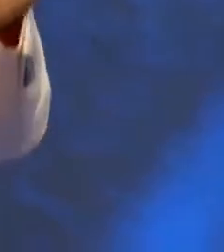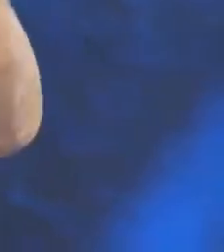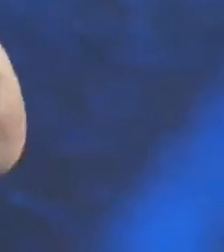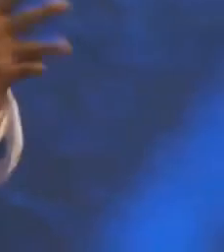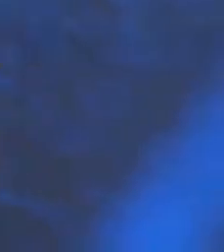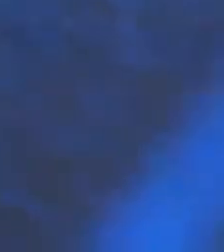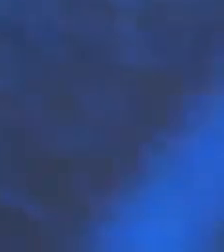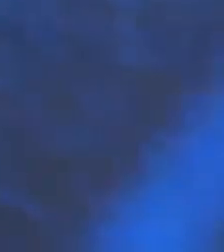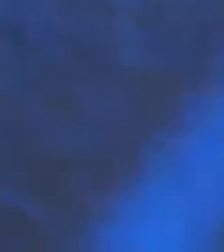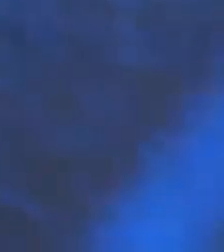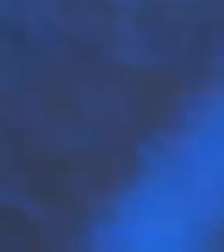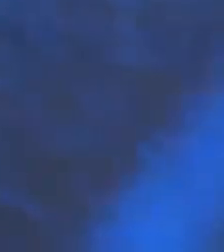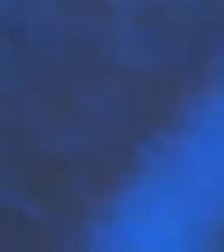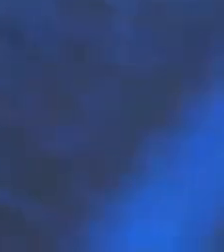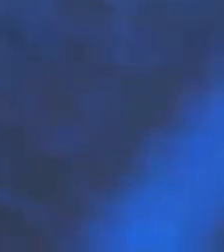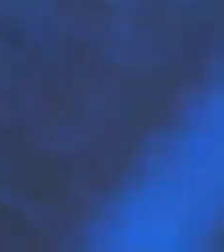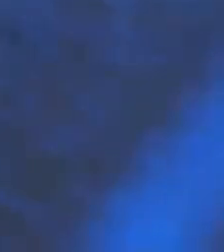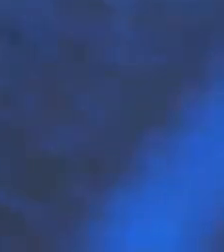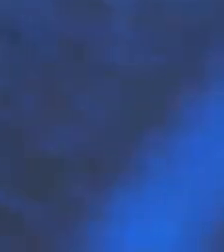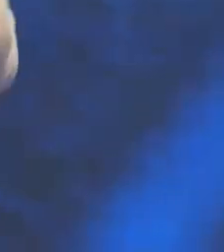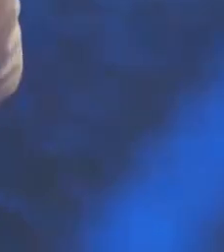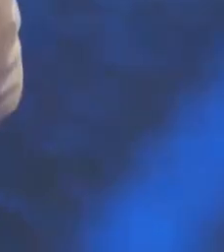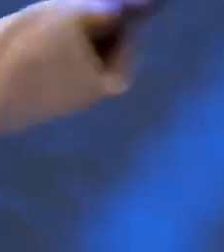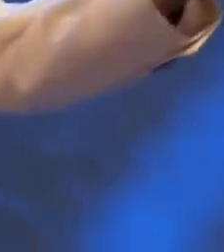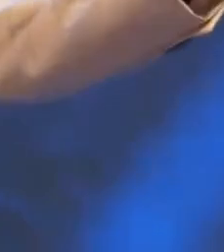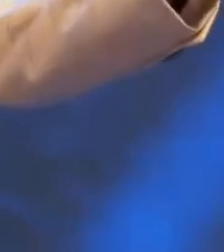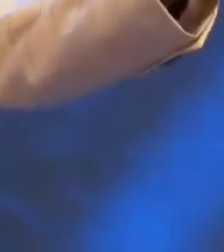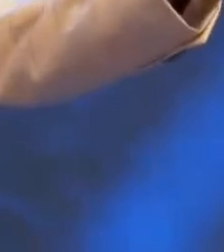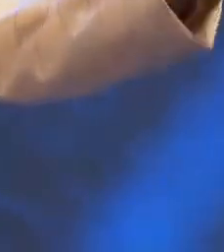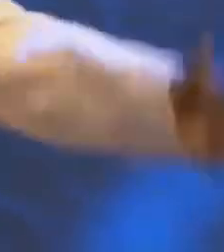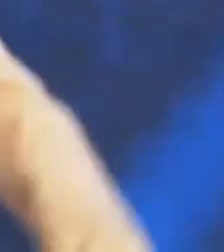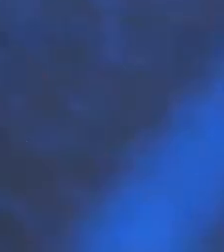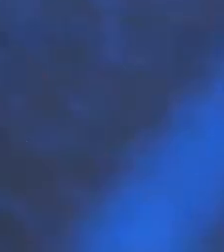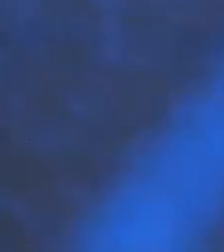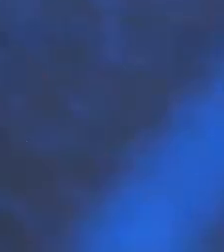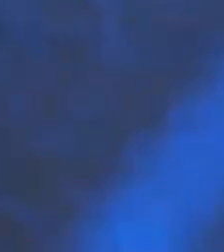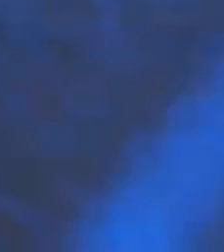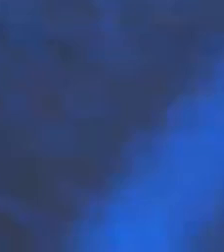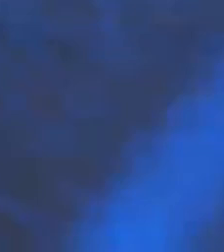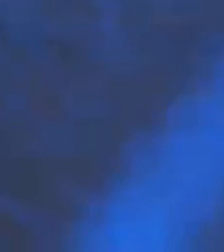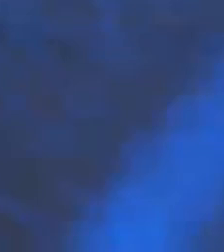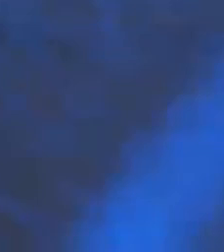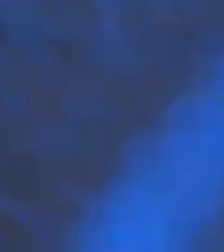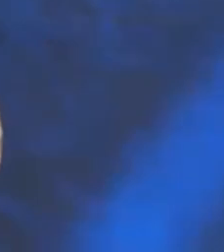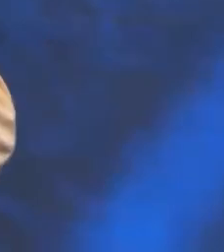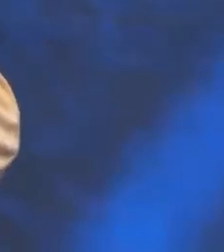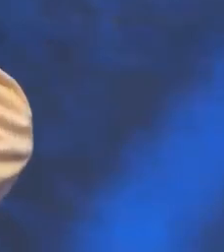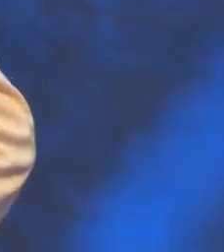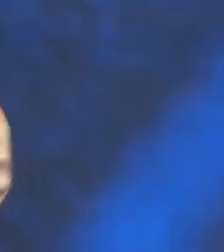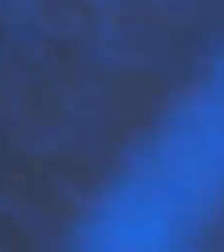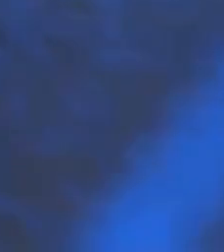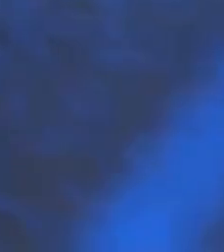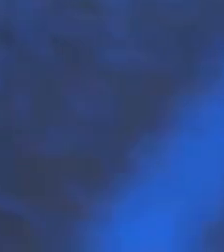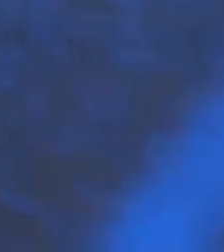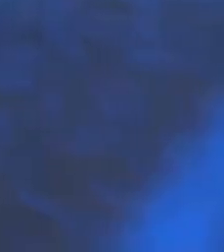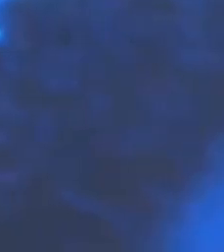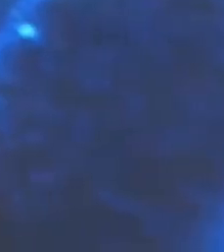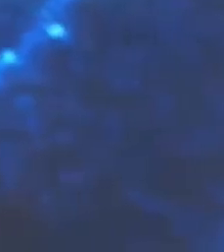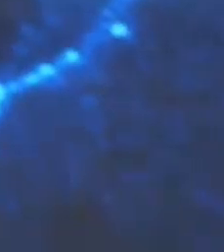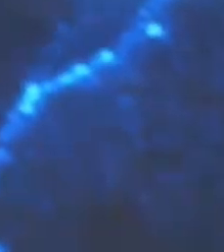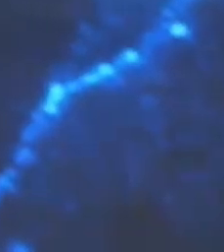in its season. And there shall be showers of blessing.